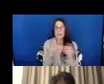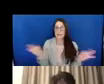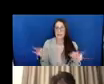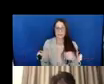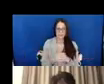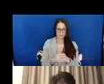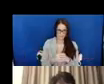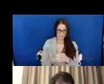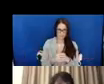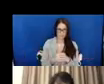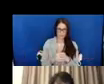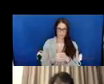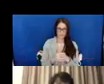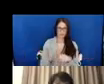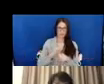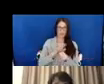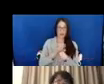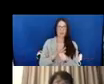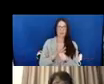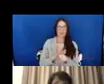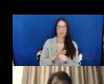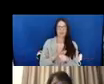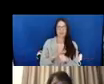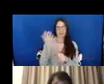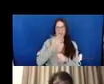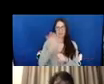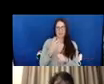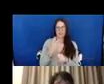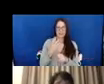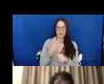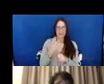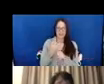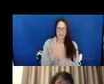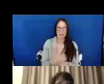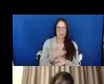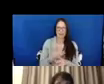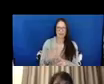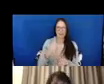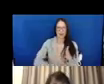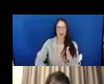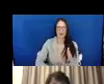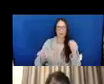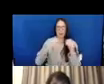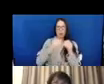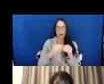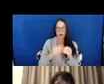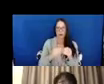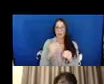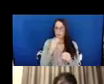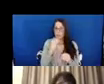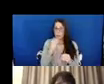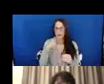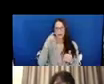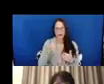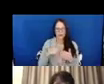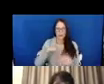well, COVID has made things, it's made things be higher money-wise to pay for things. Food, I'm noticing my